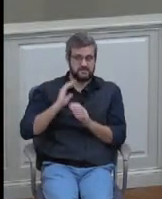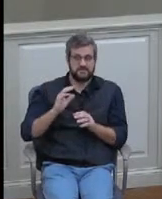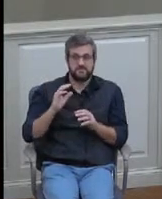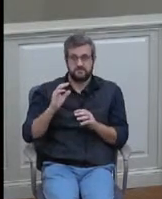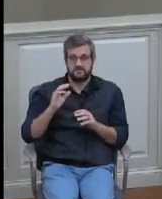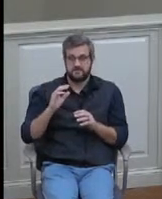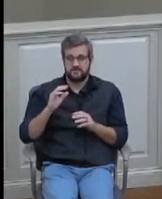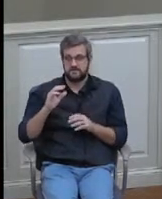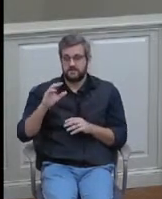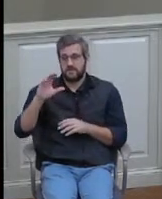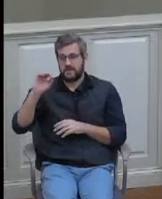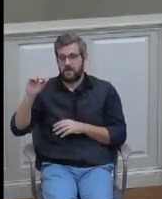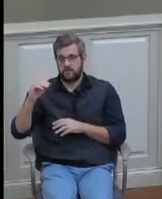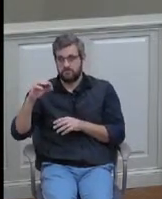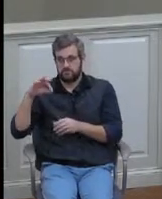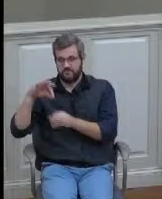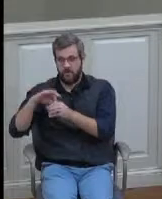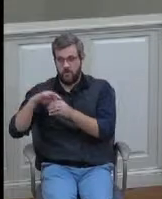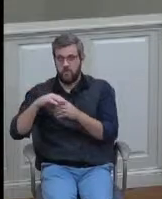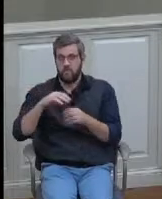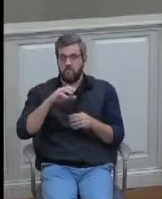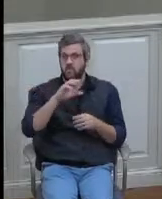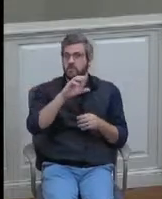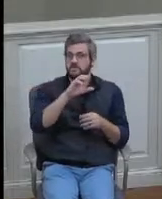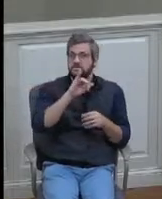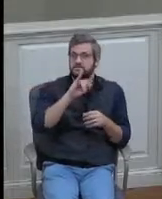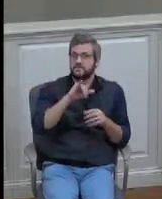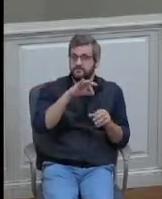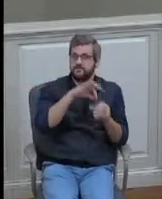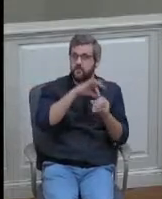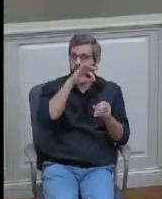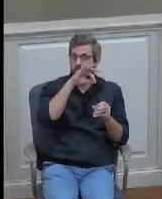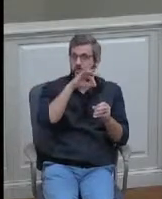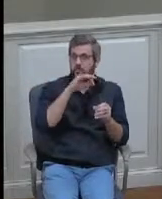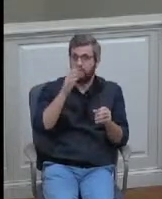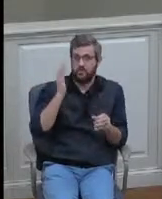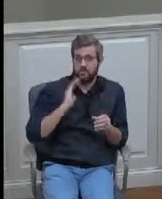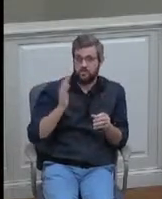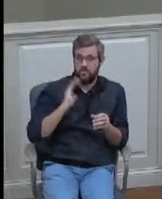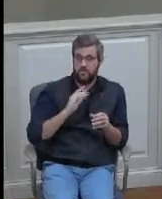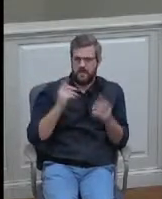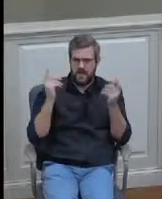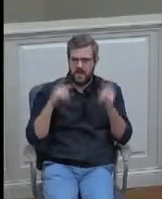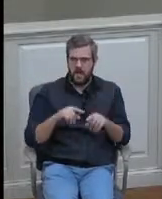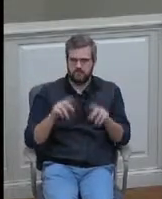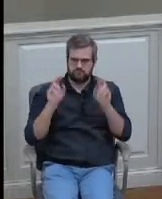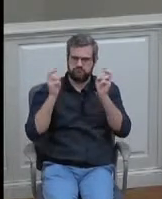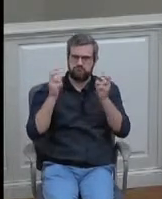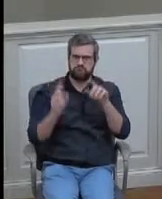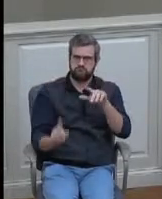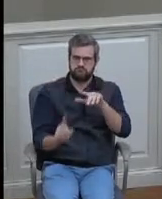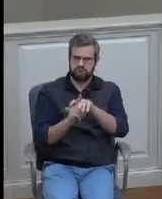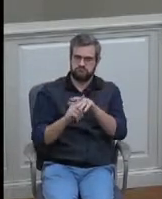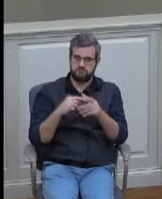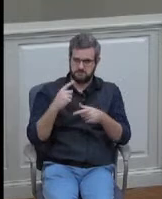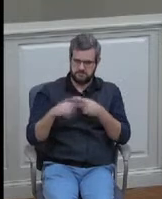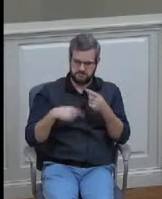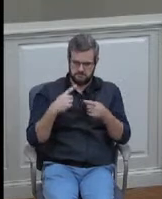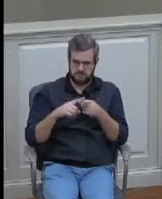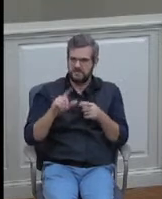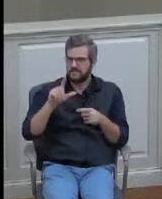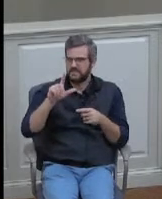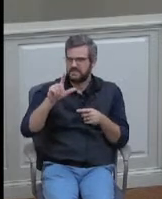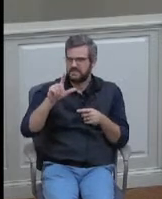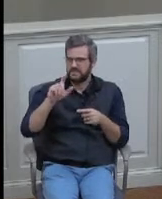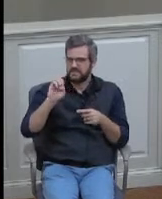voting members, and then there was an issue that came up as far as concerning the liability, legal